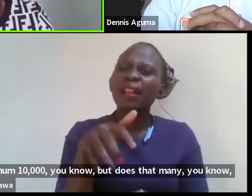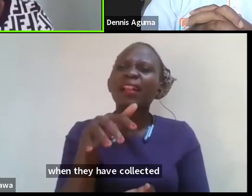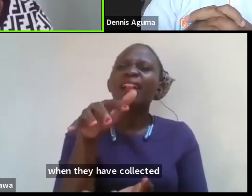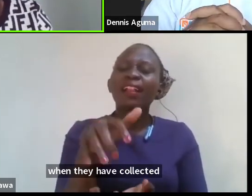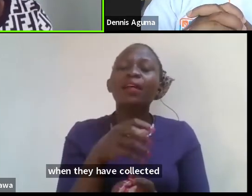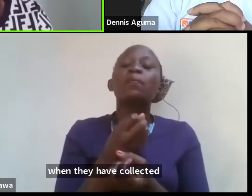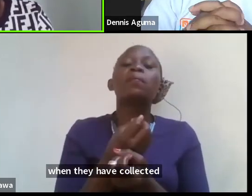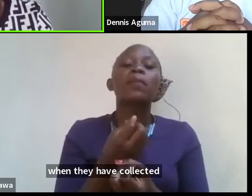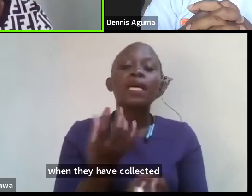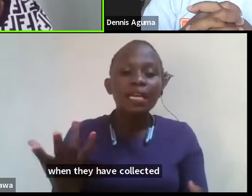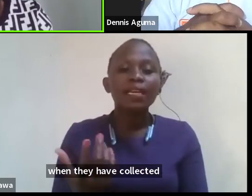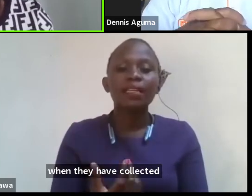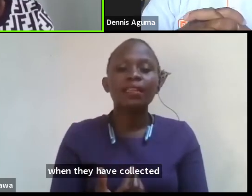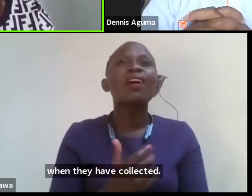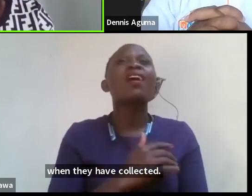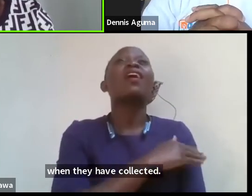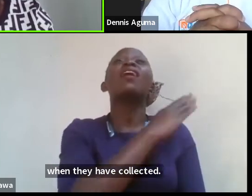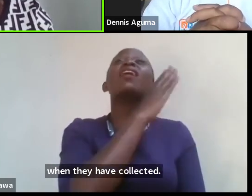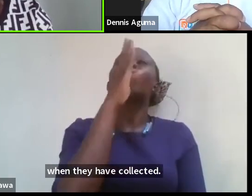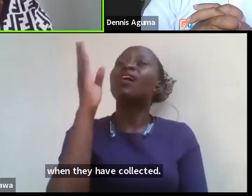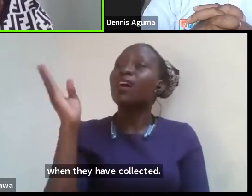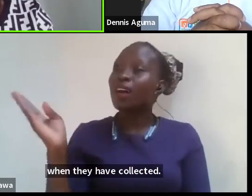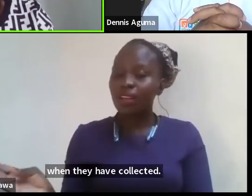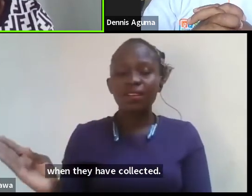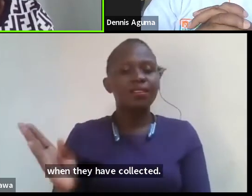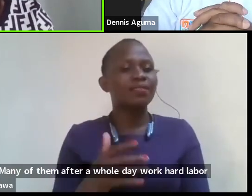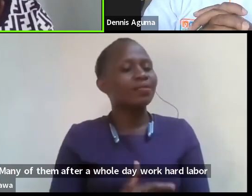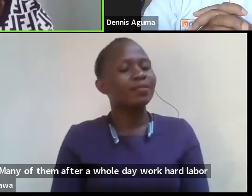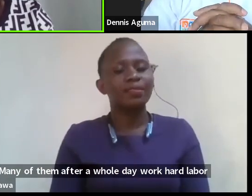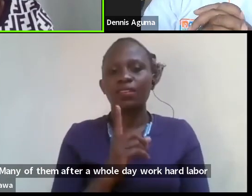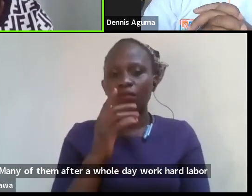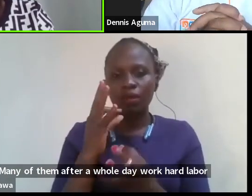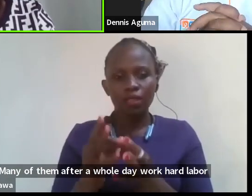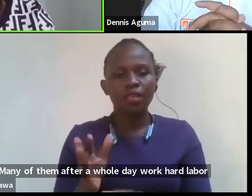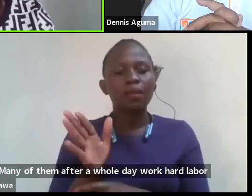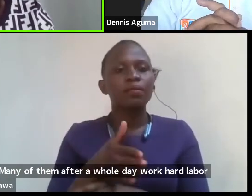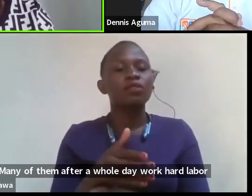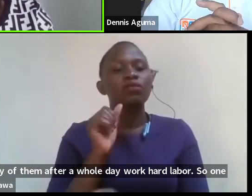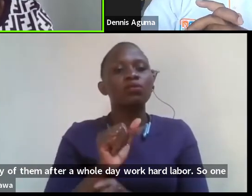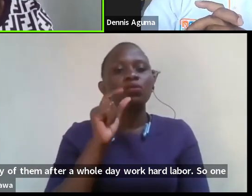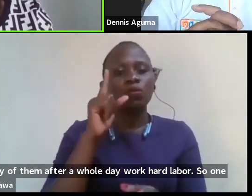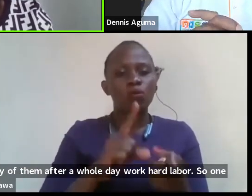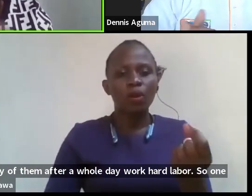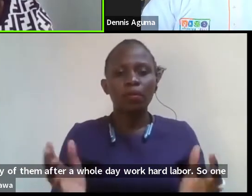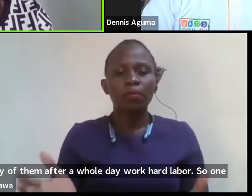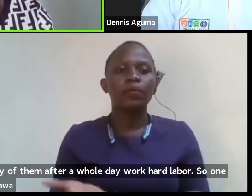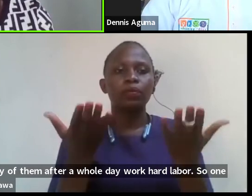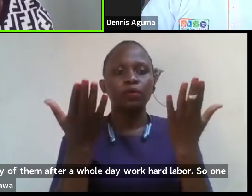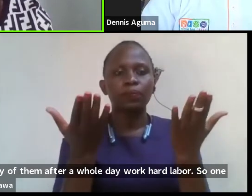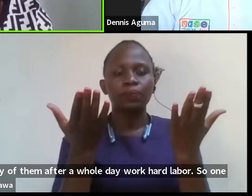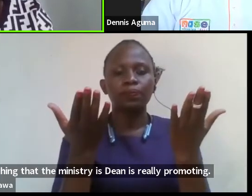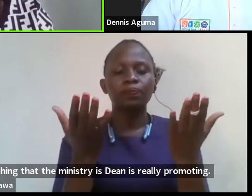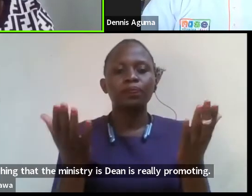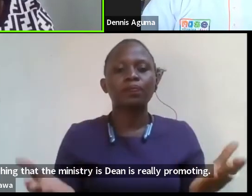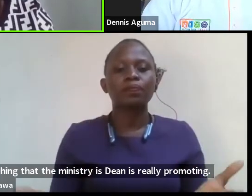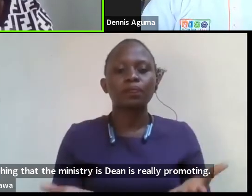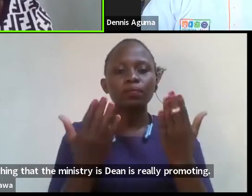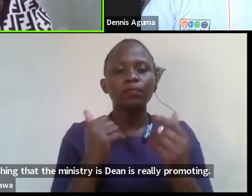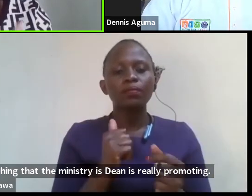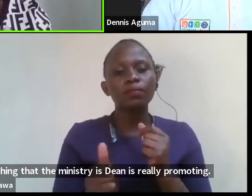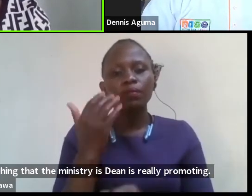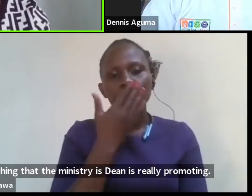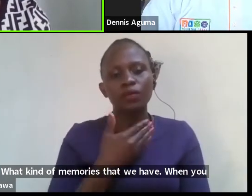whole day work, hard labor. So one thing that the ministry is doing is really promoting what kind of minerals that we have.